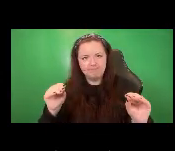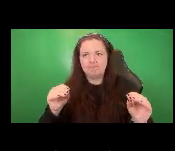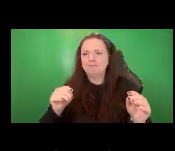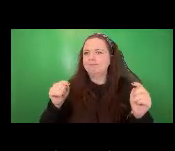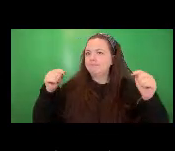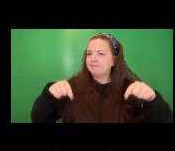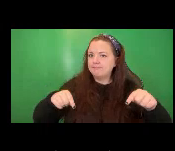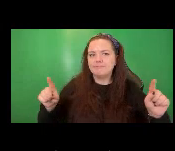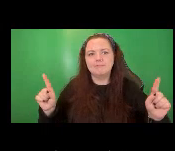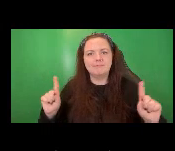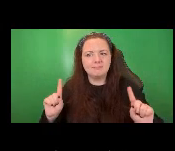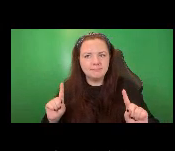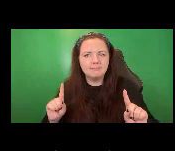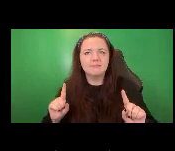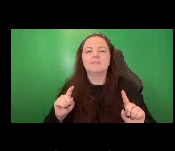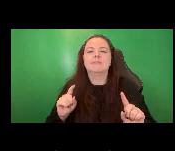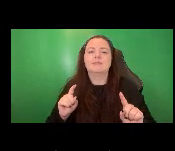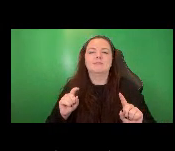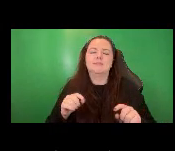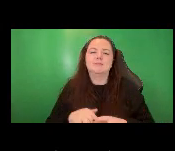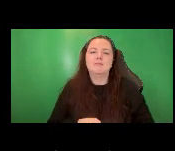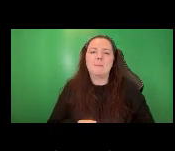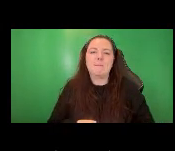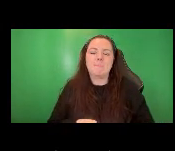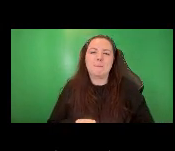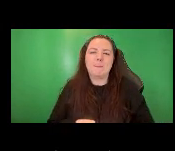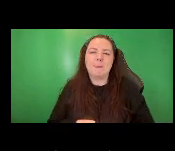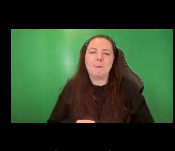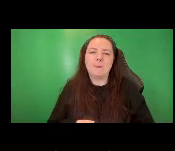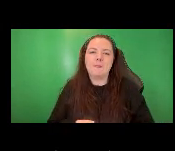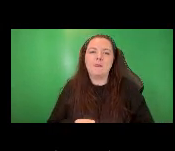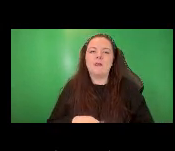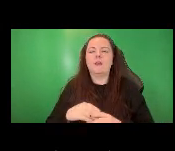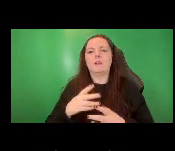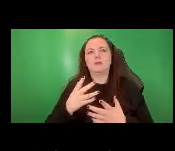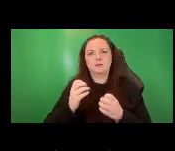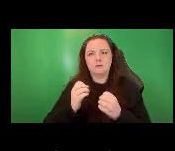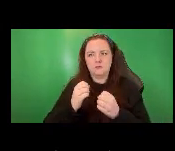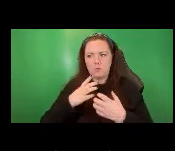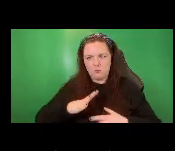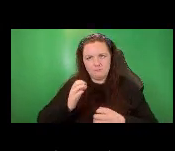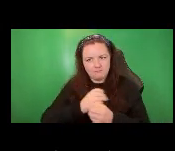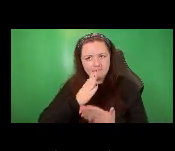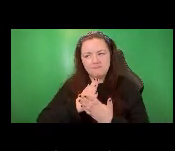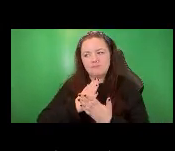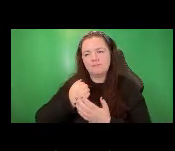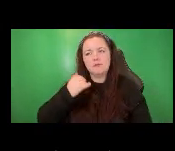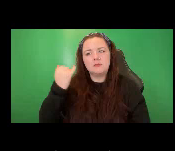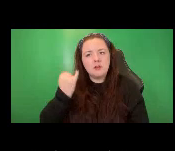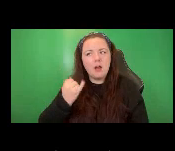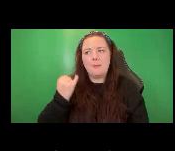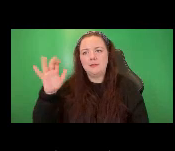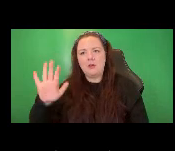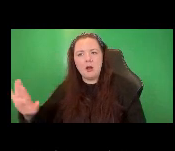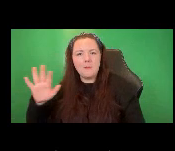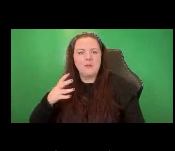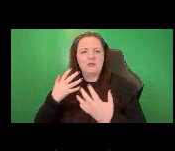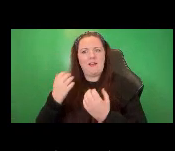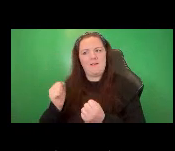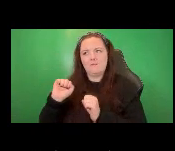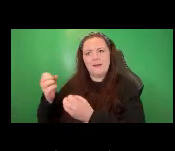is making sure that the broader community in Derby and Derbyshire has a say in